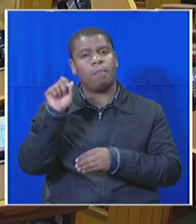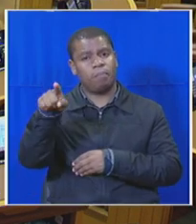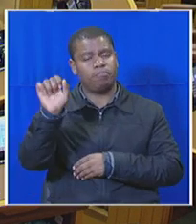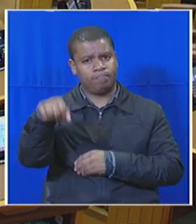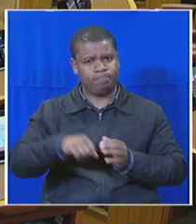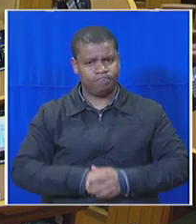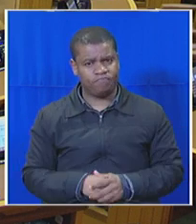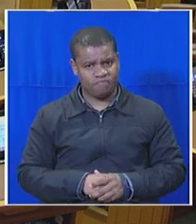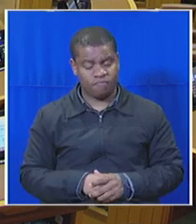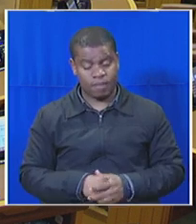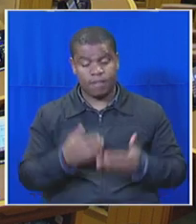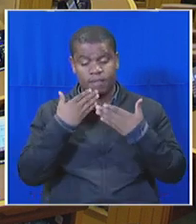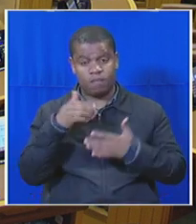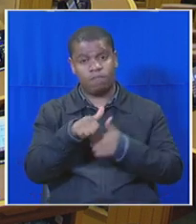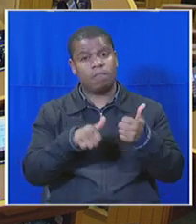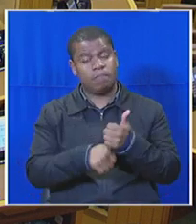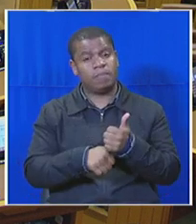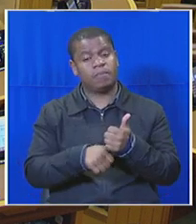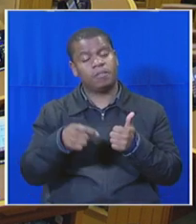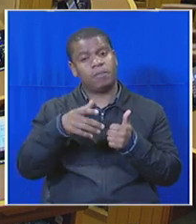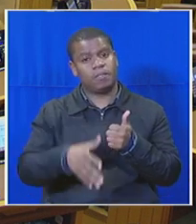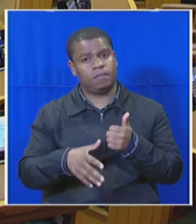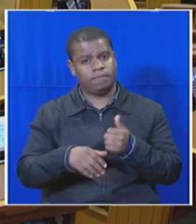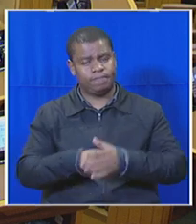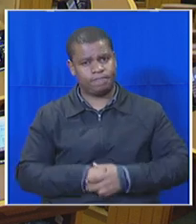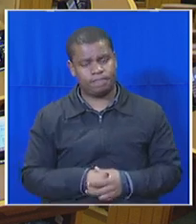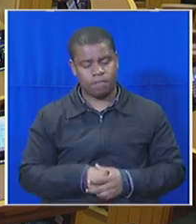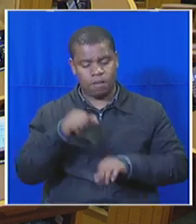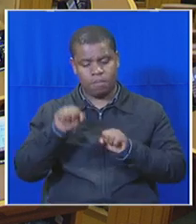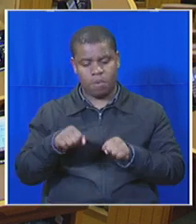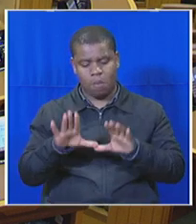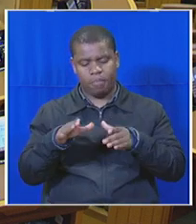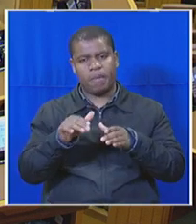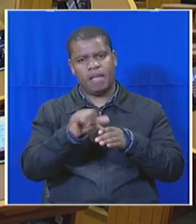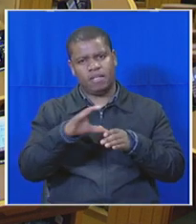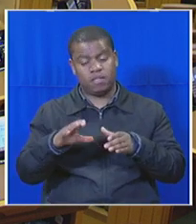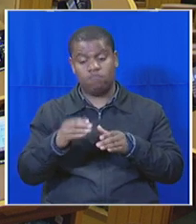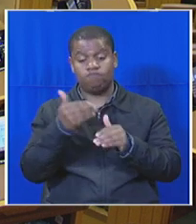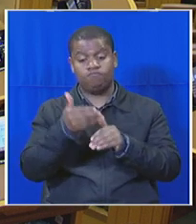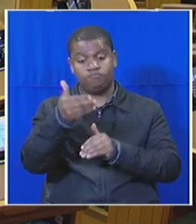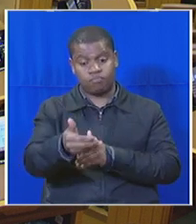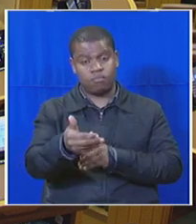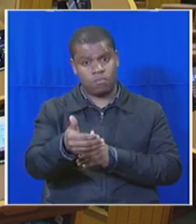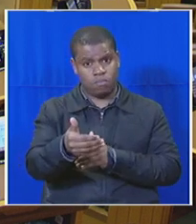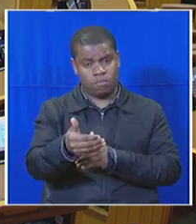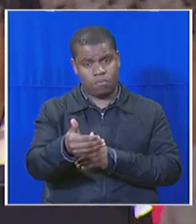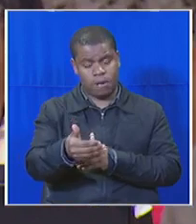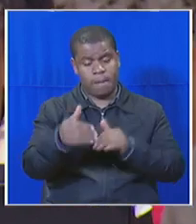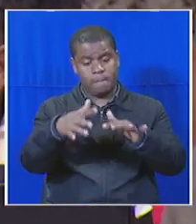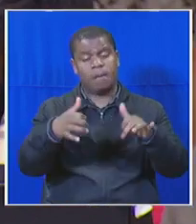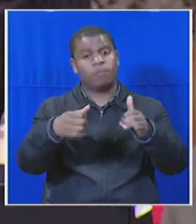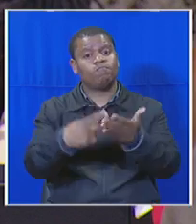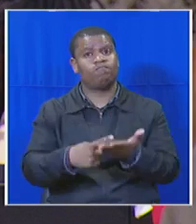Thank you, Deputy Speaker. I move on behalf of ANC that in its next sitting, the House